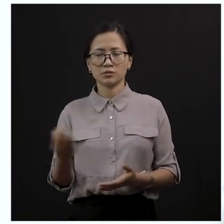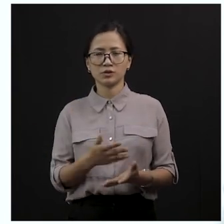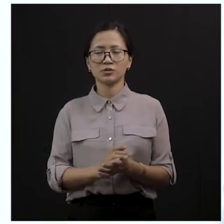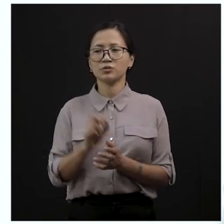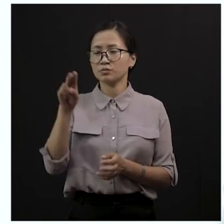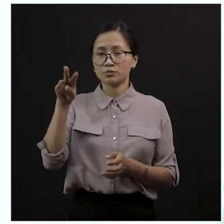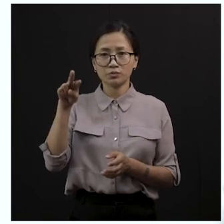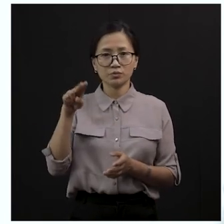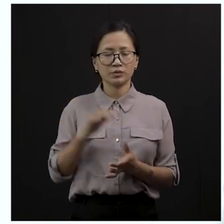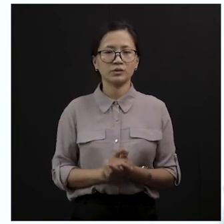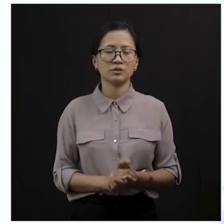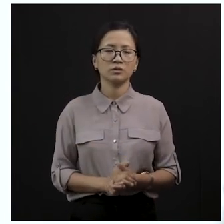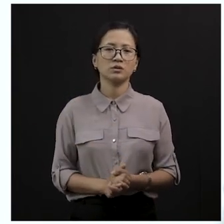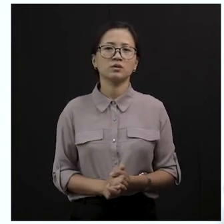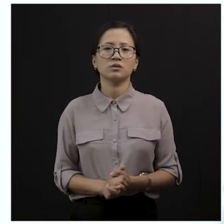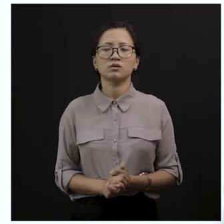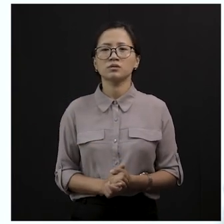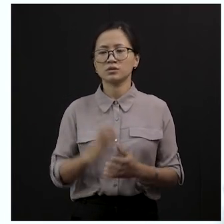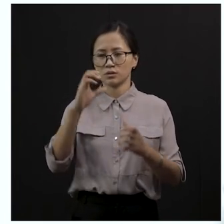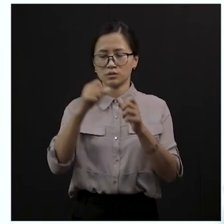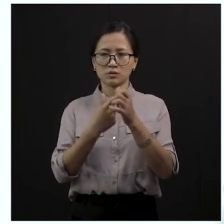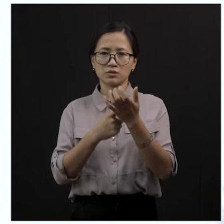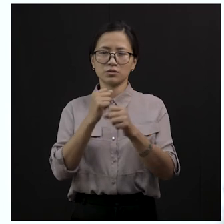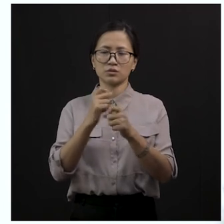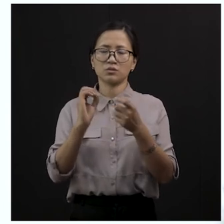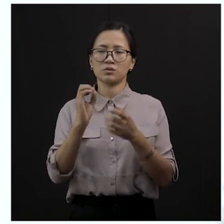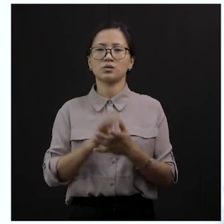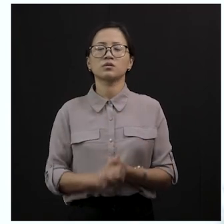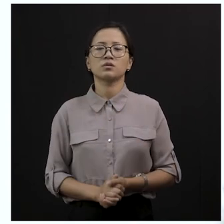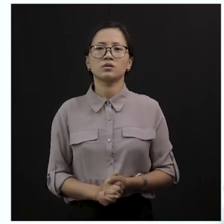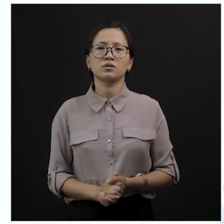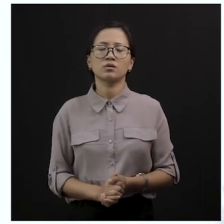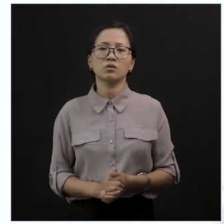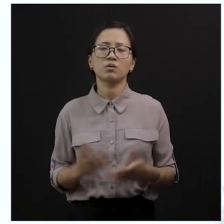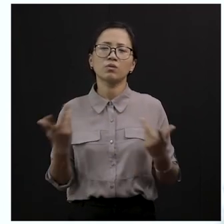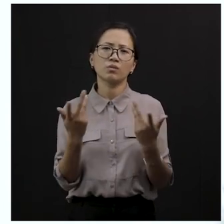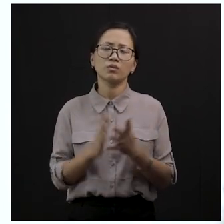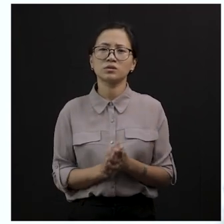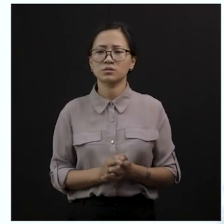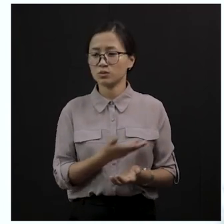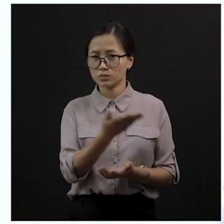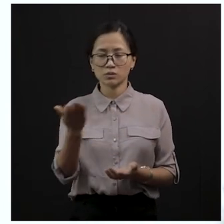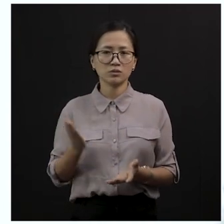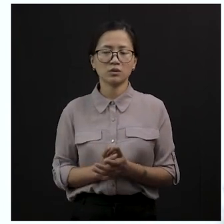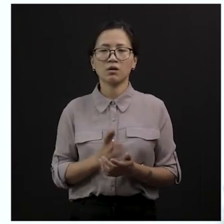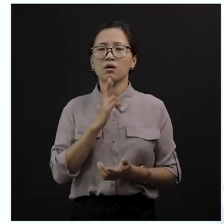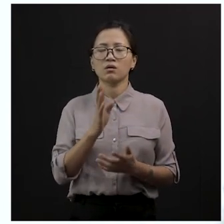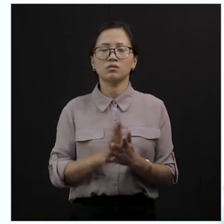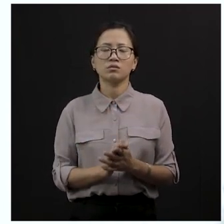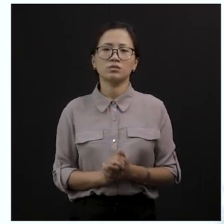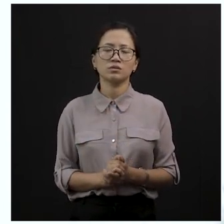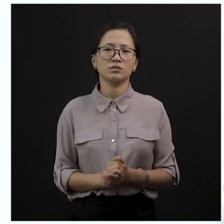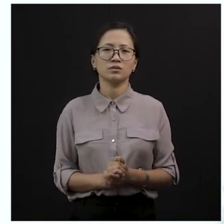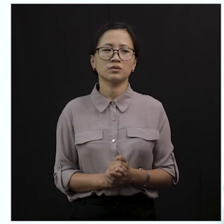meanings. We have learned some new meanings like cargo and all, right? We have learned what cargos are. So these are the new words that we